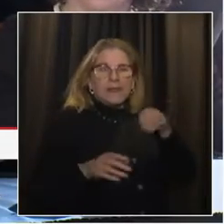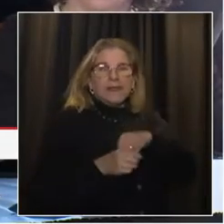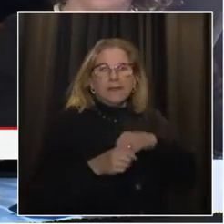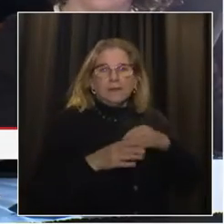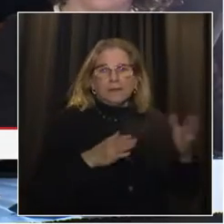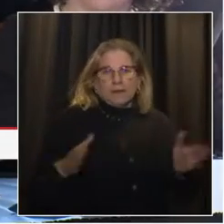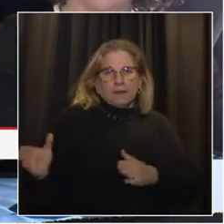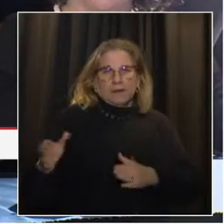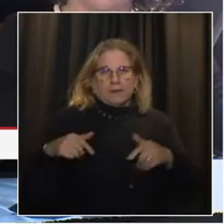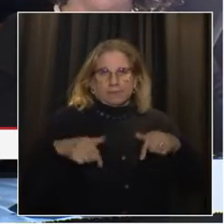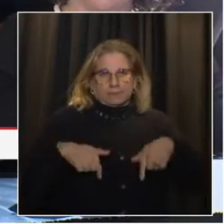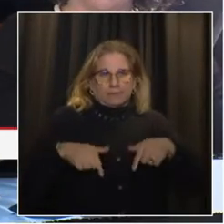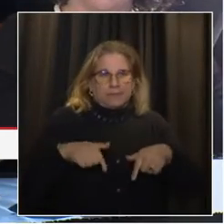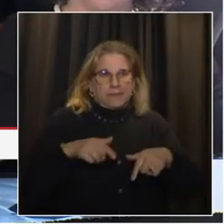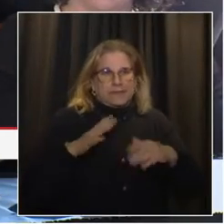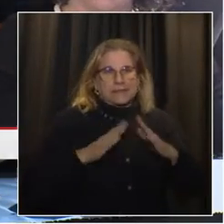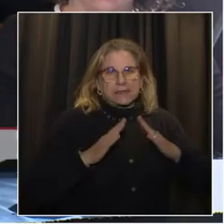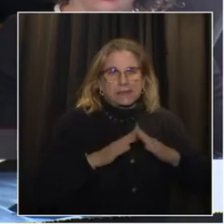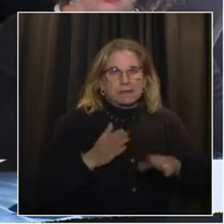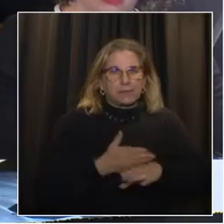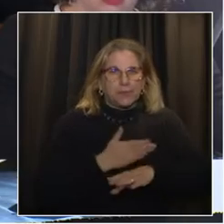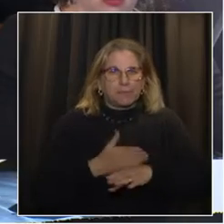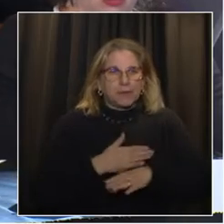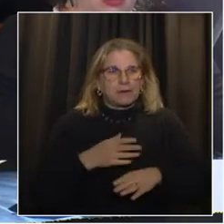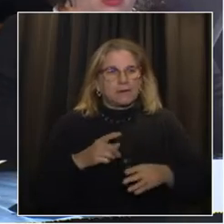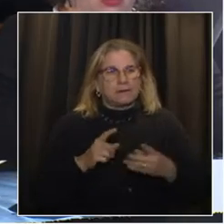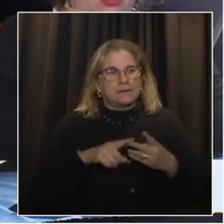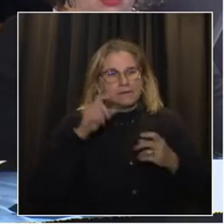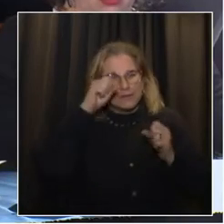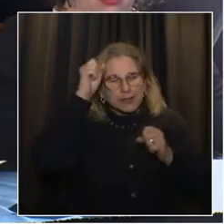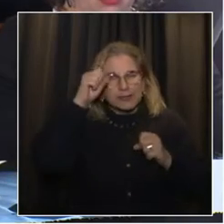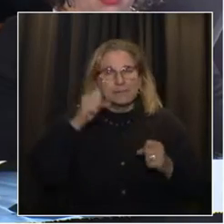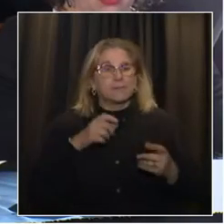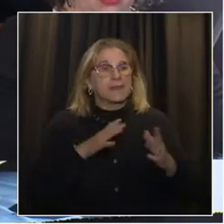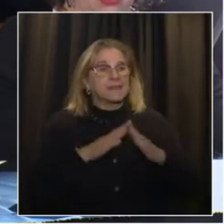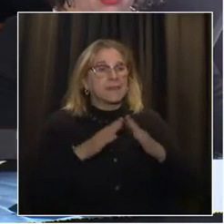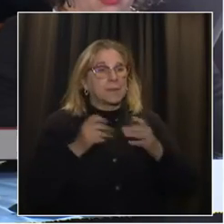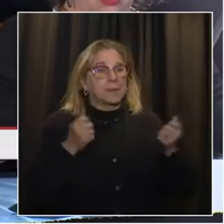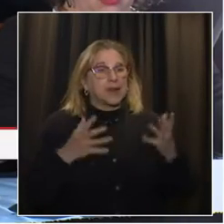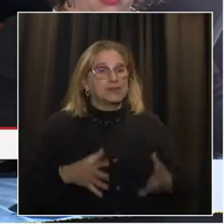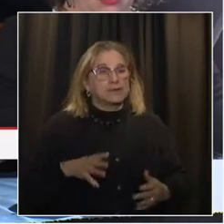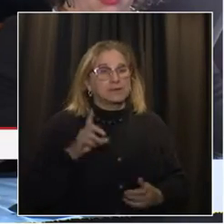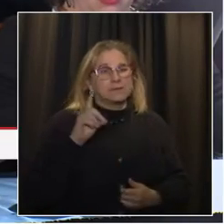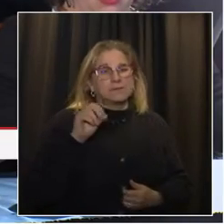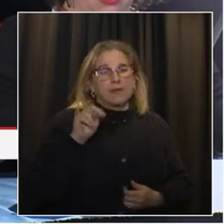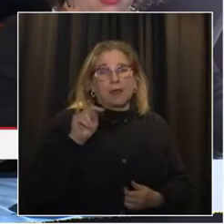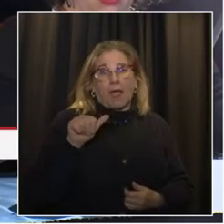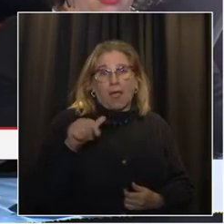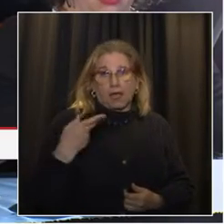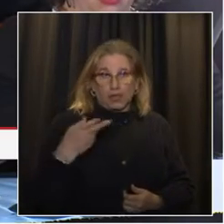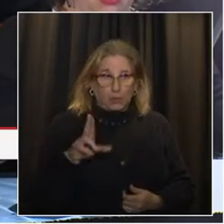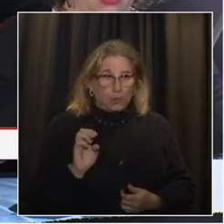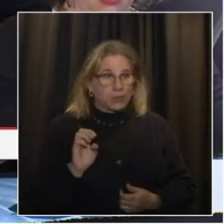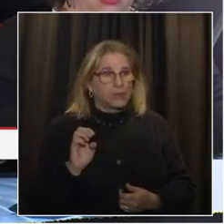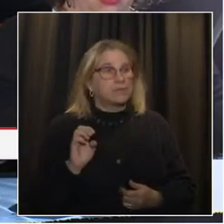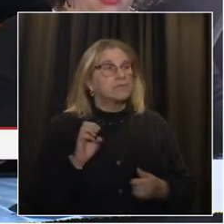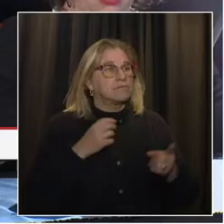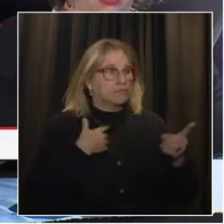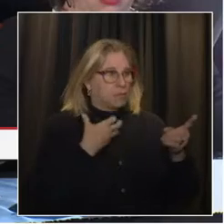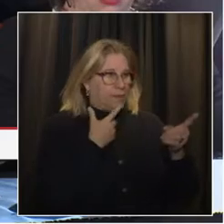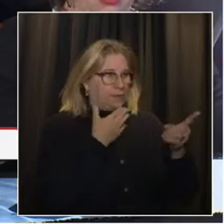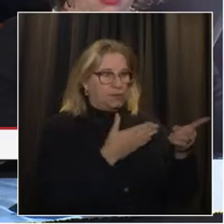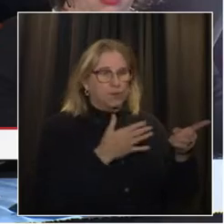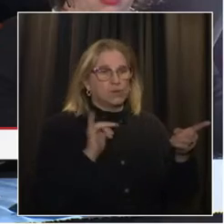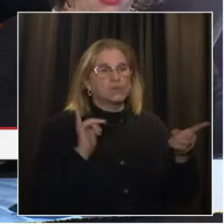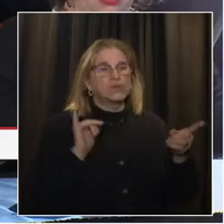collaboratively on those solutions. But it's got to be a key part of what our downtown is going to look like, is what our transportation and transit is going to look like